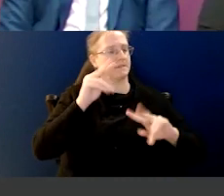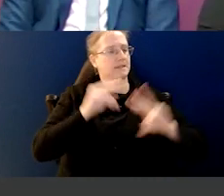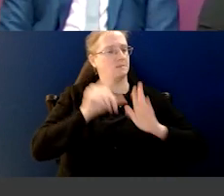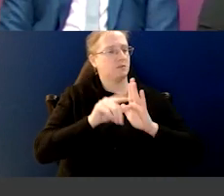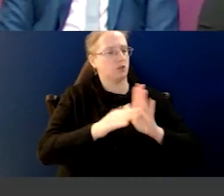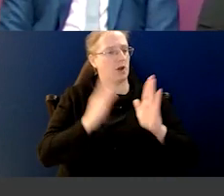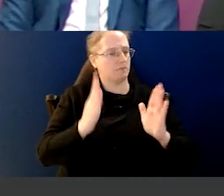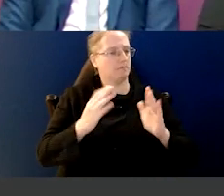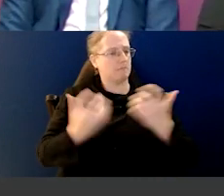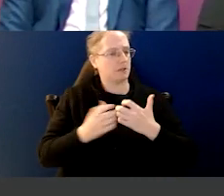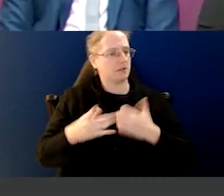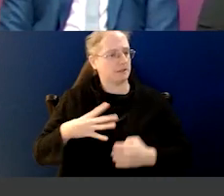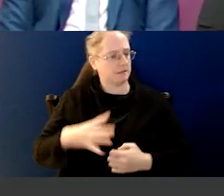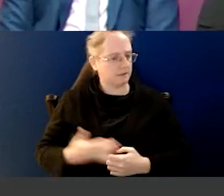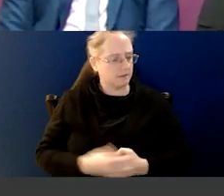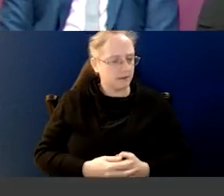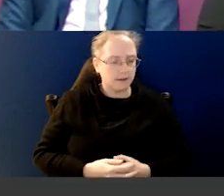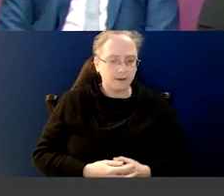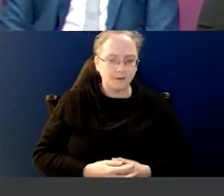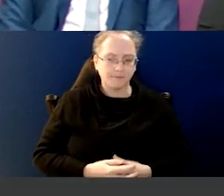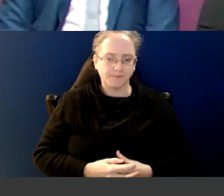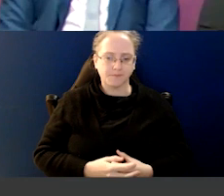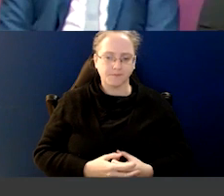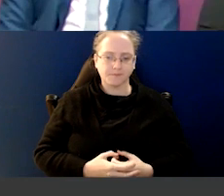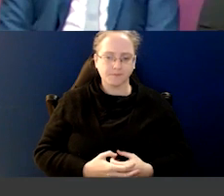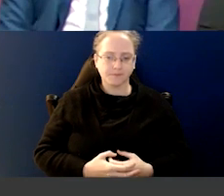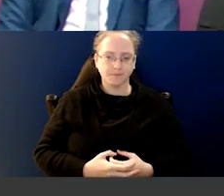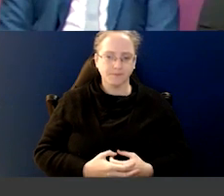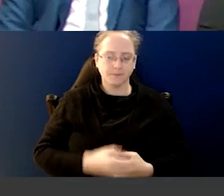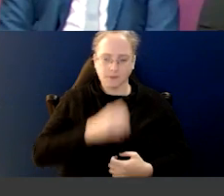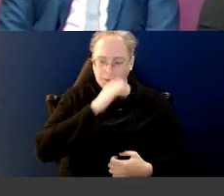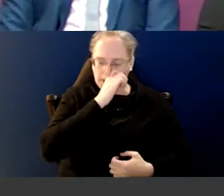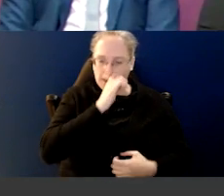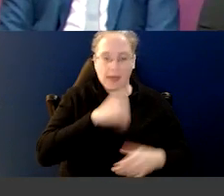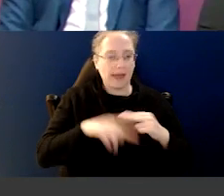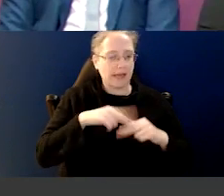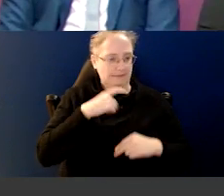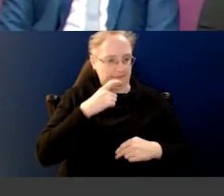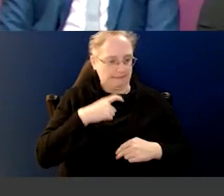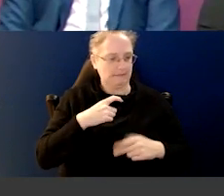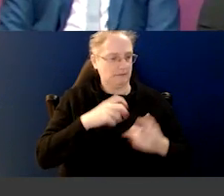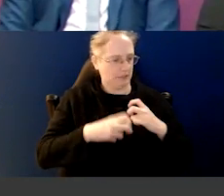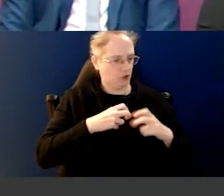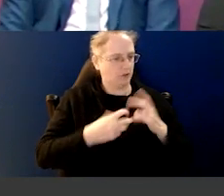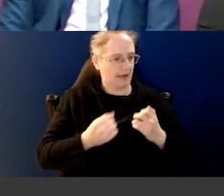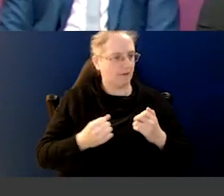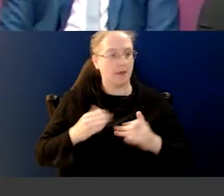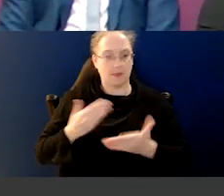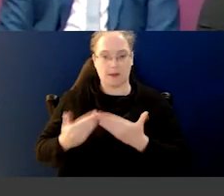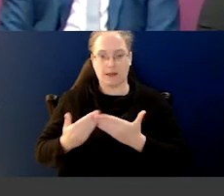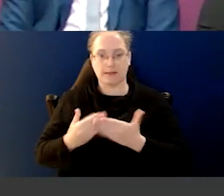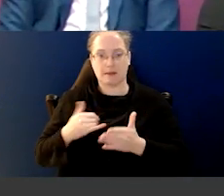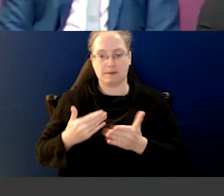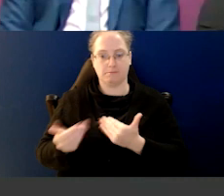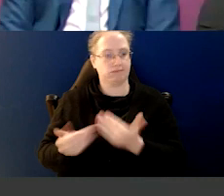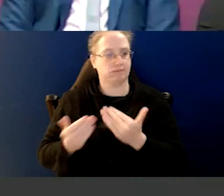timeframes. And if those elements are met, then often the complaints are dealt with and might be